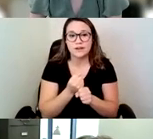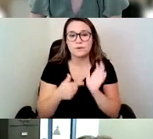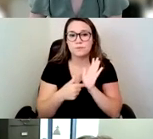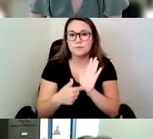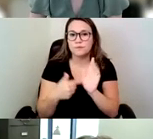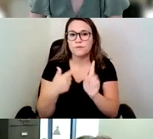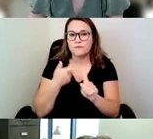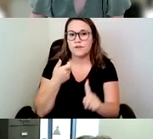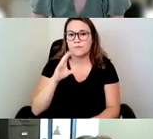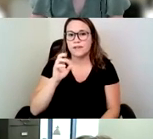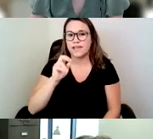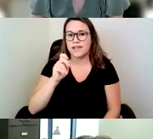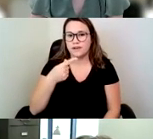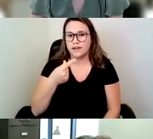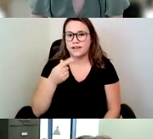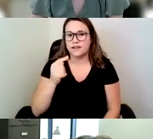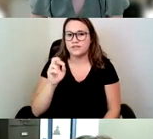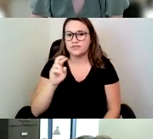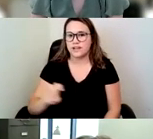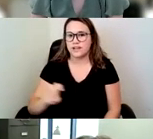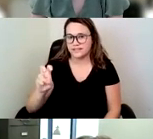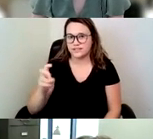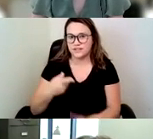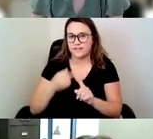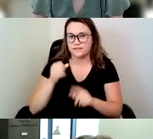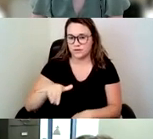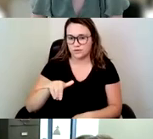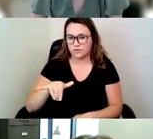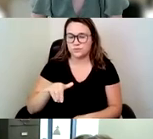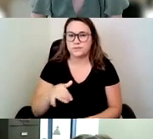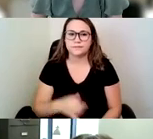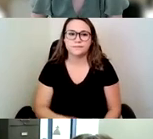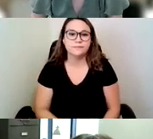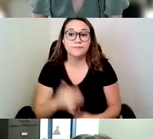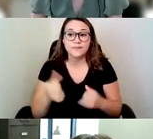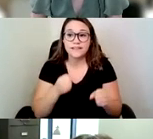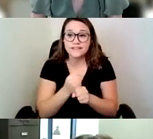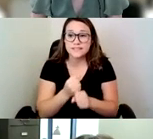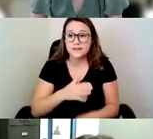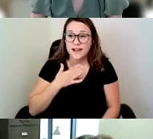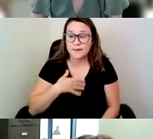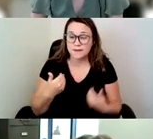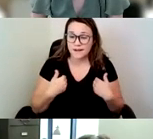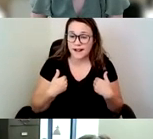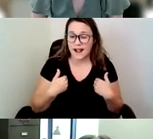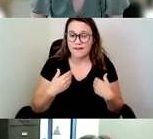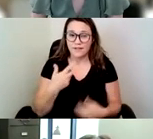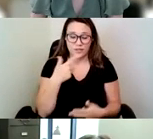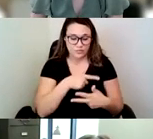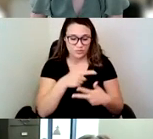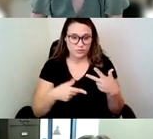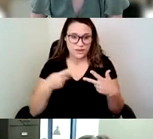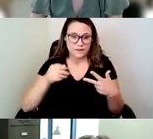of Syracuse. And in addition to our presenting sponsor, this year we're fortunate to have 3 platinum sponsors, and those